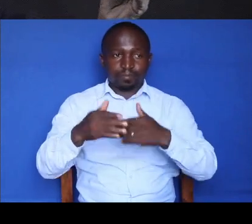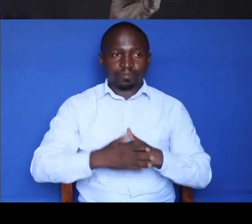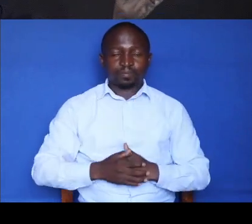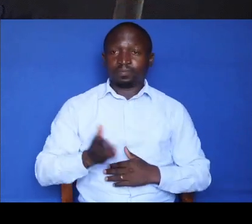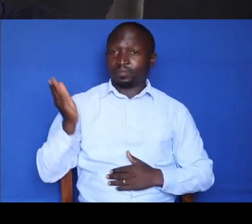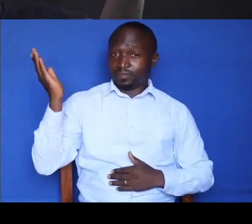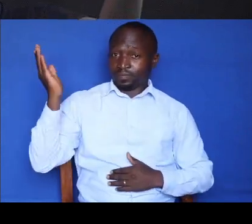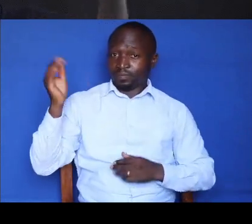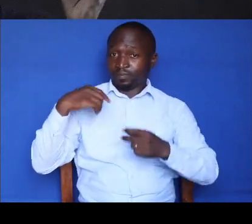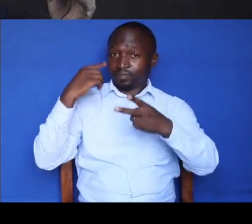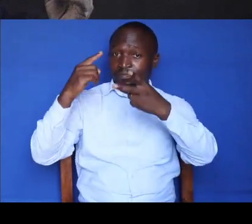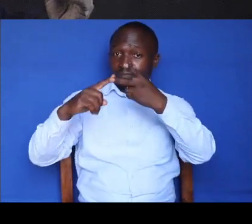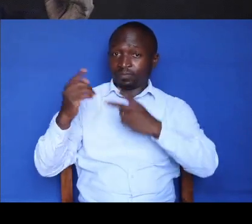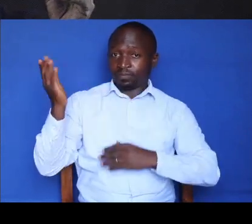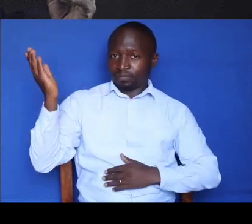Here